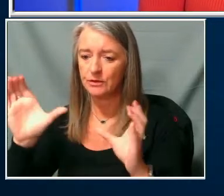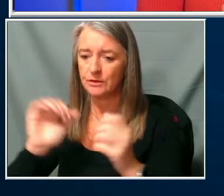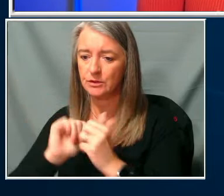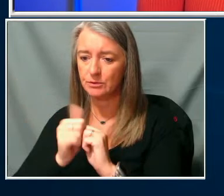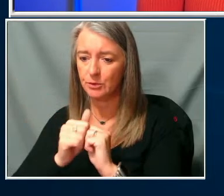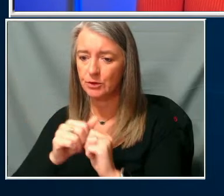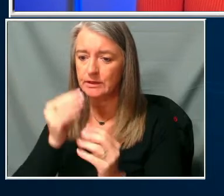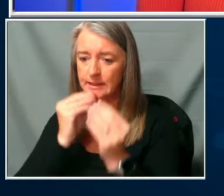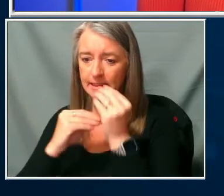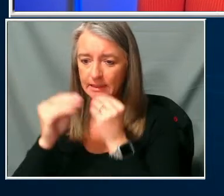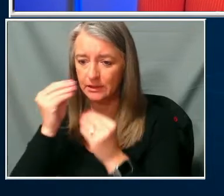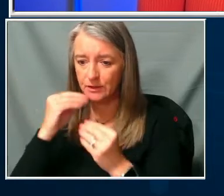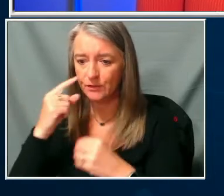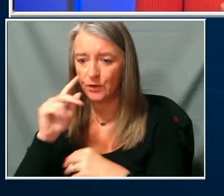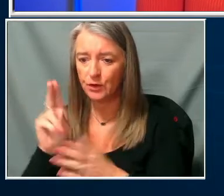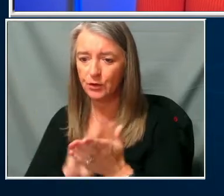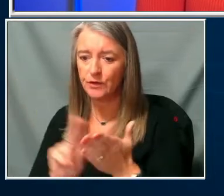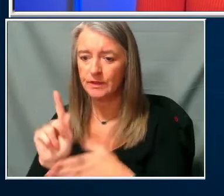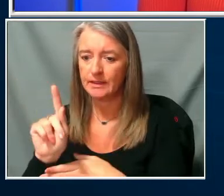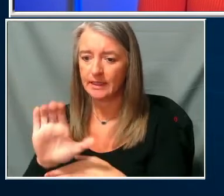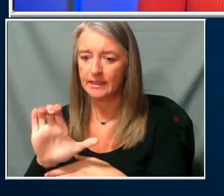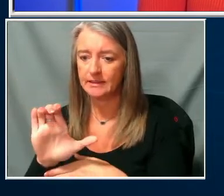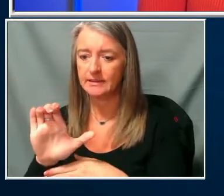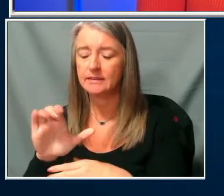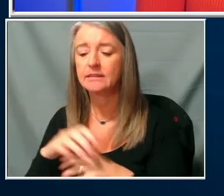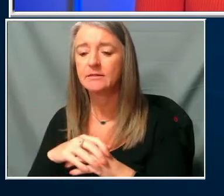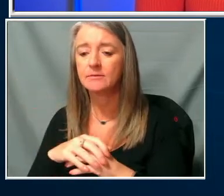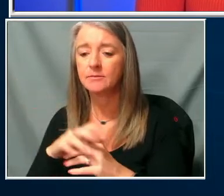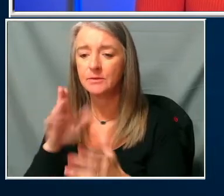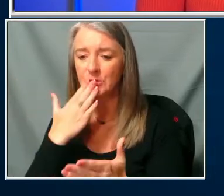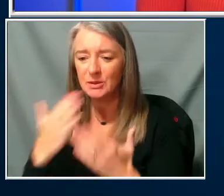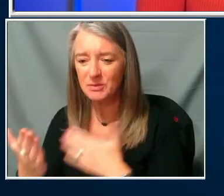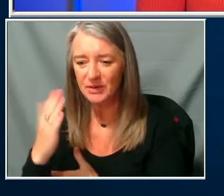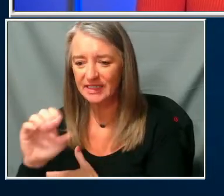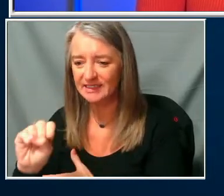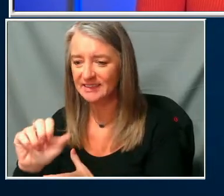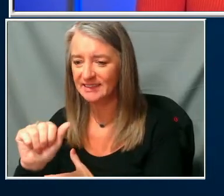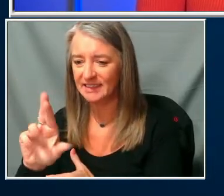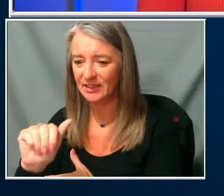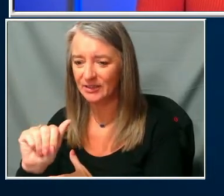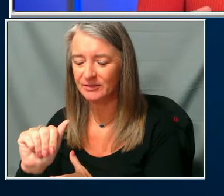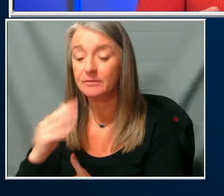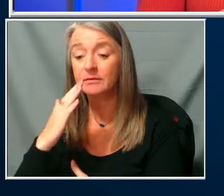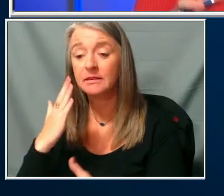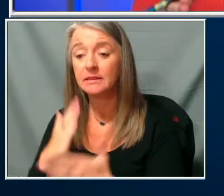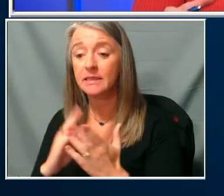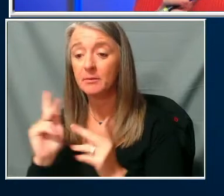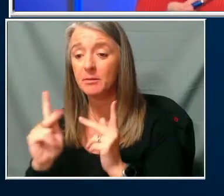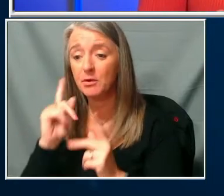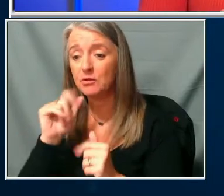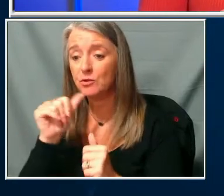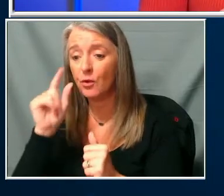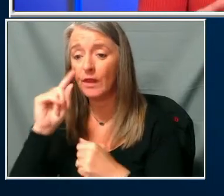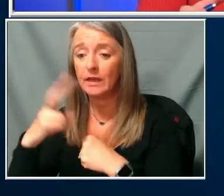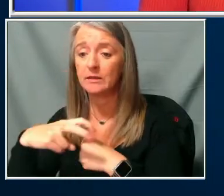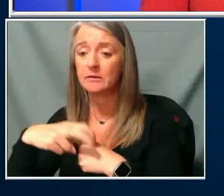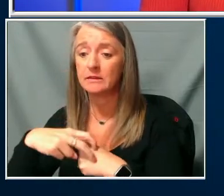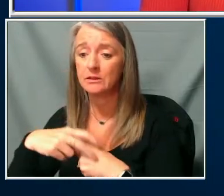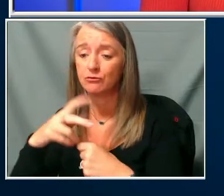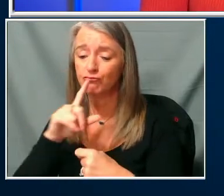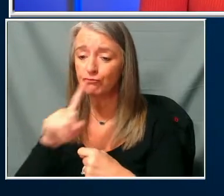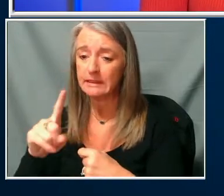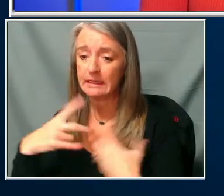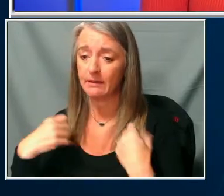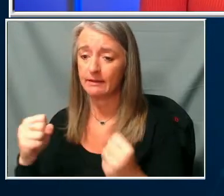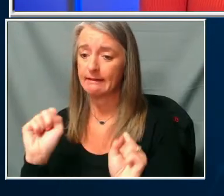dietitian for the University of Kansas Health System. Sarah, good morning to you. Some people don't really think of potatoes as being like super healthy, but they can